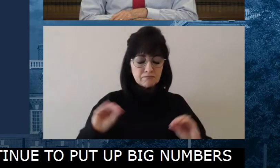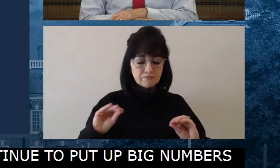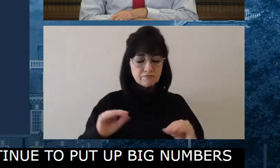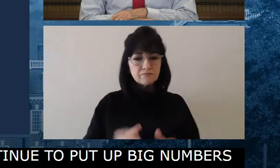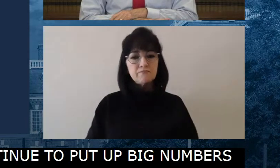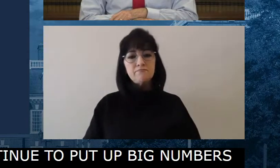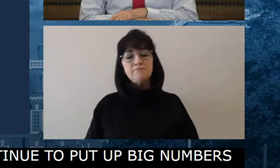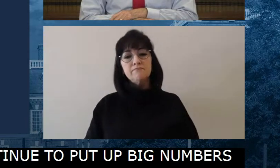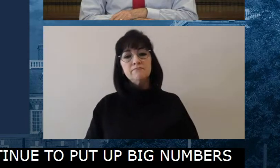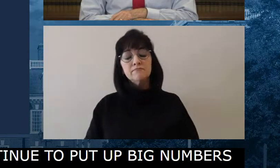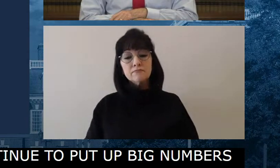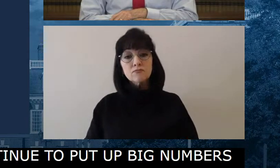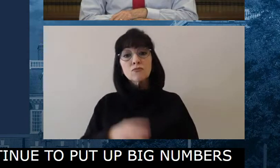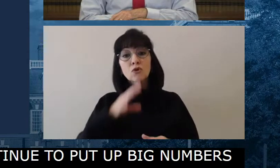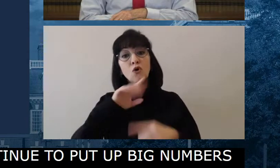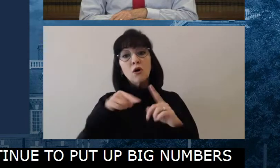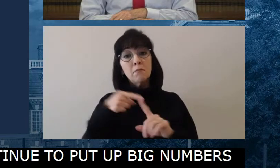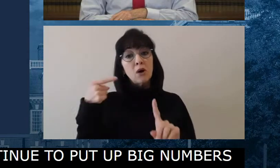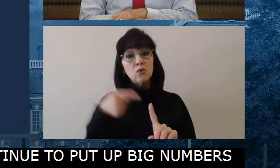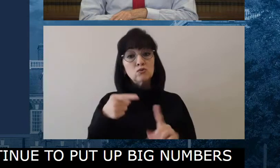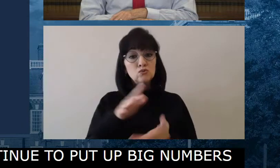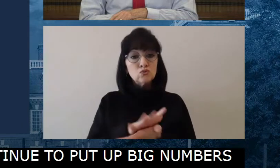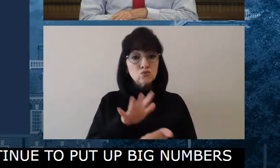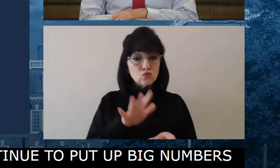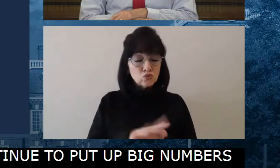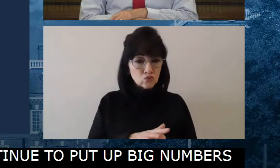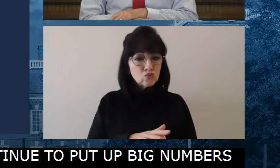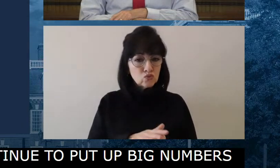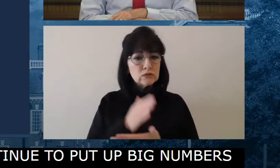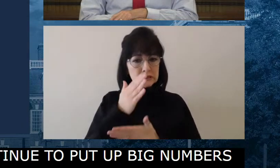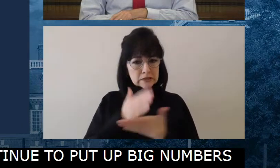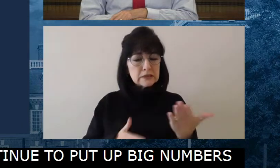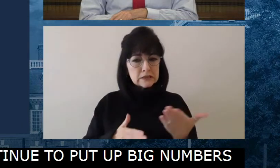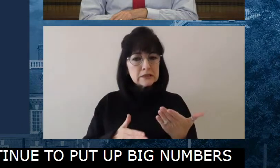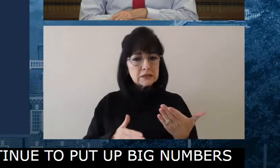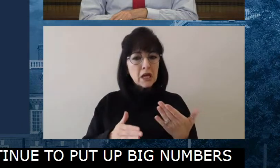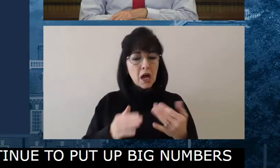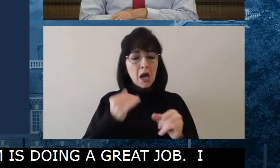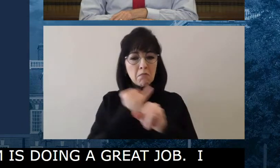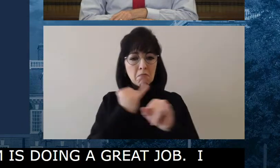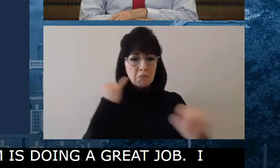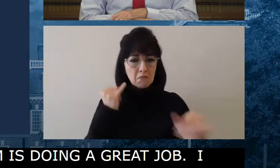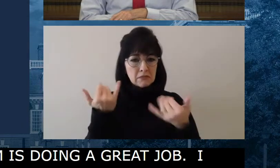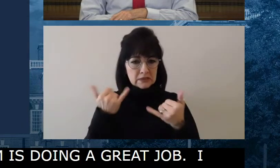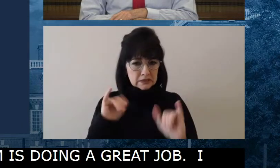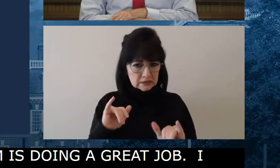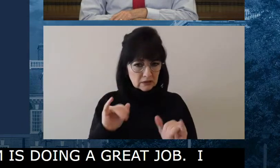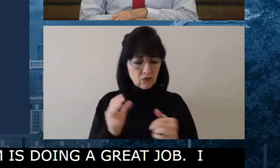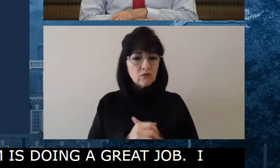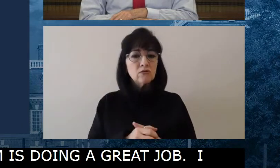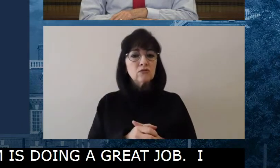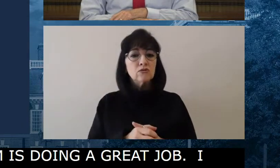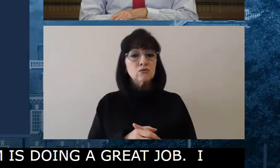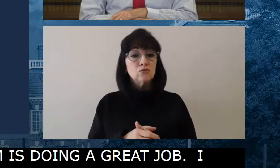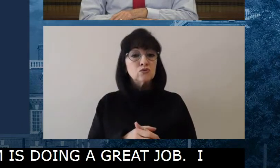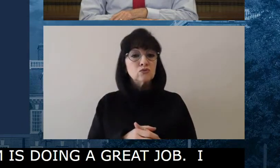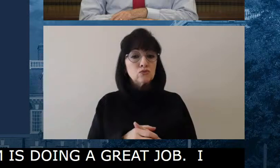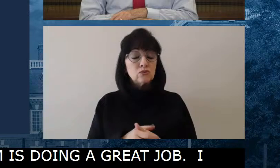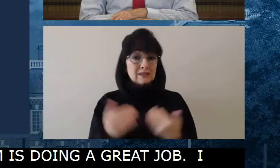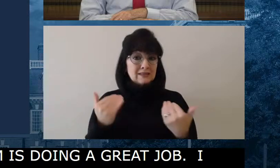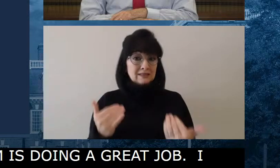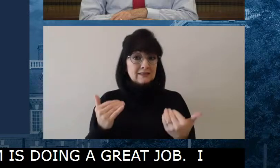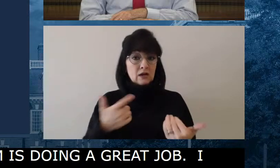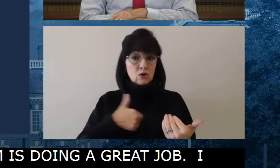of in-person instruction, so they're in the hybrid stage. We are vaccinating educators